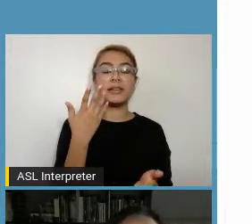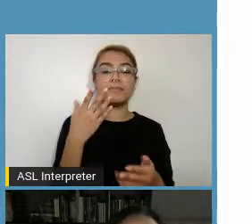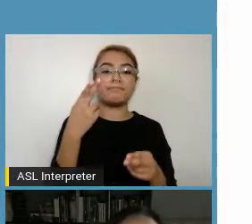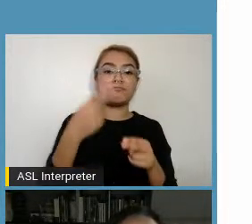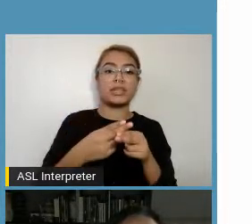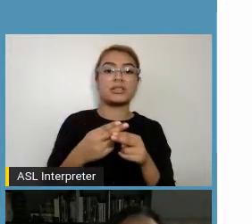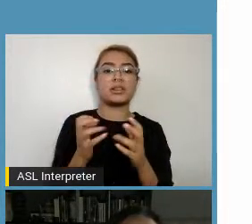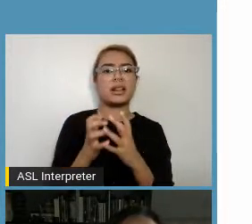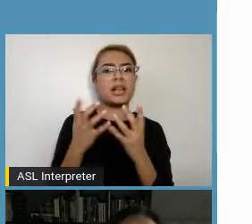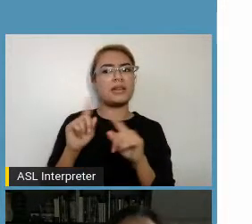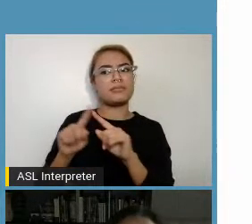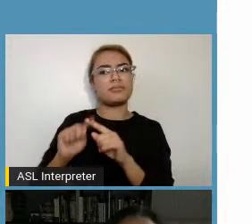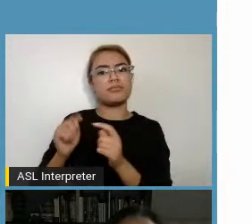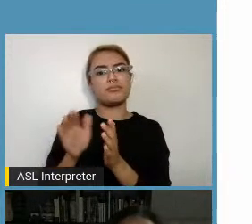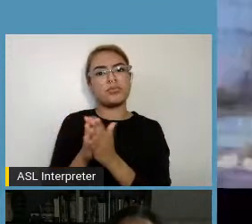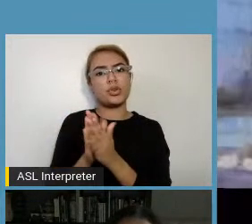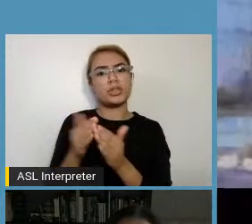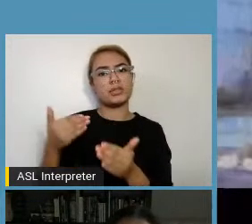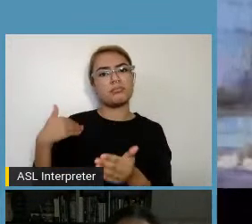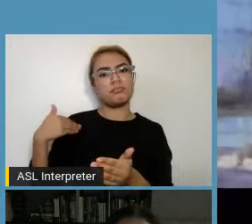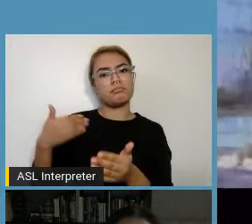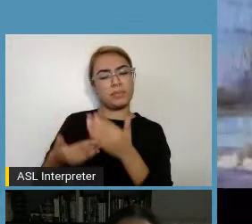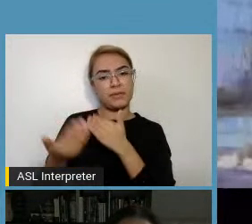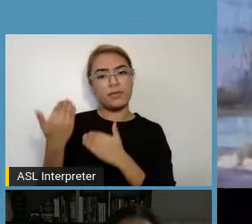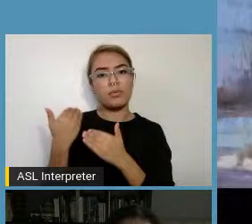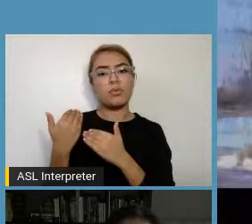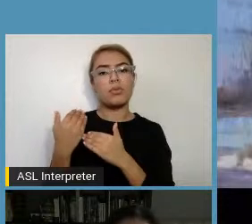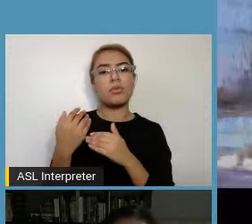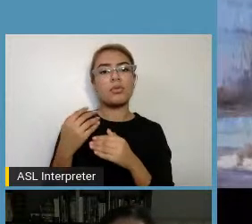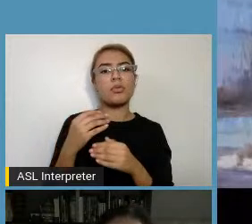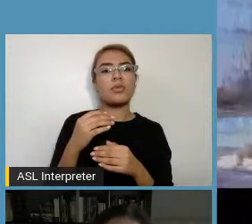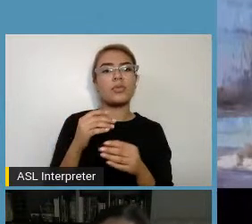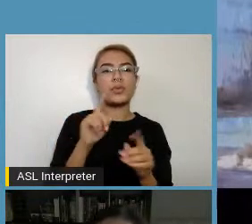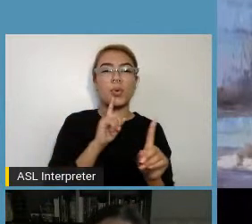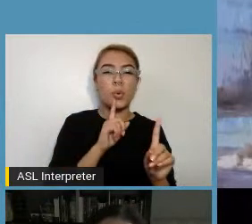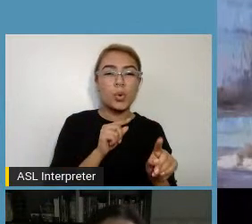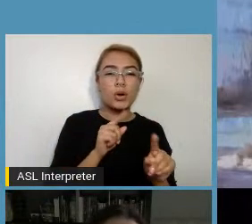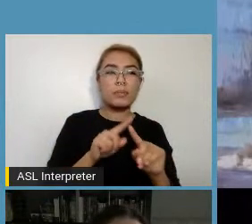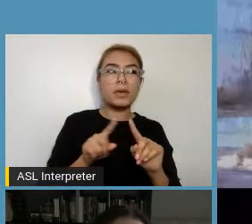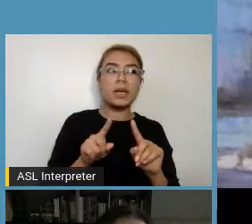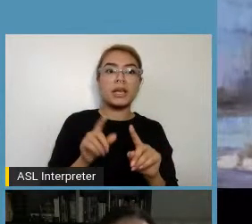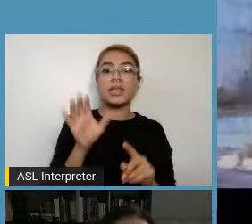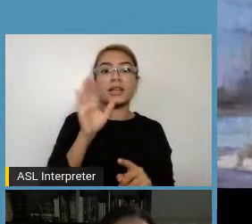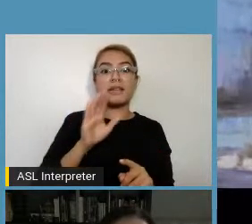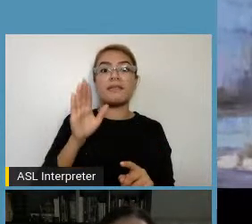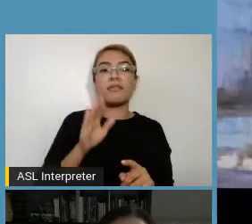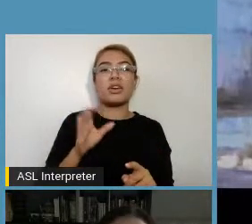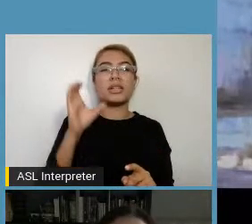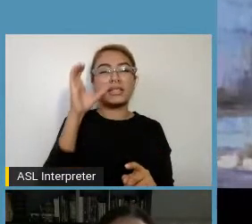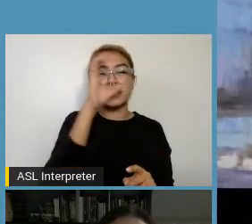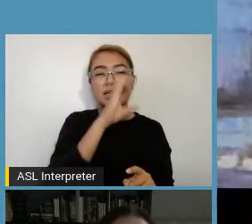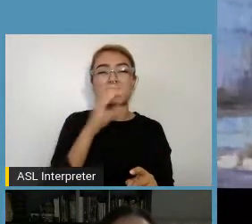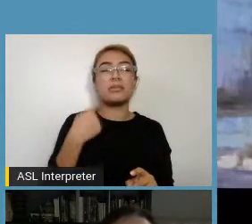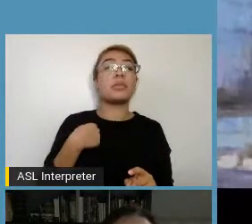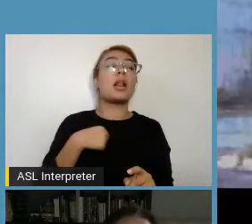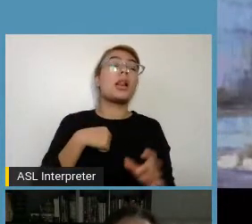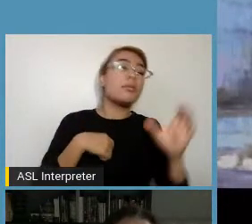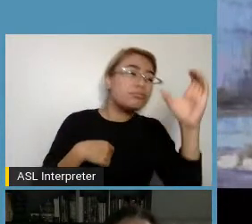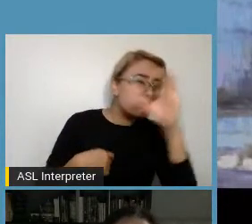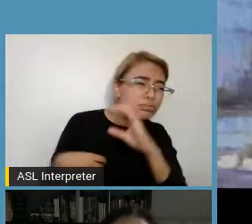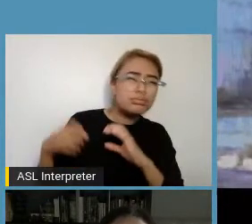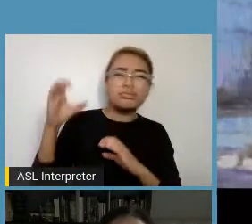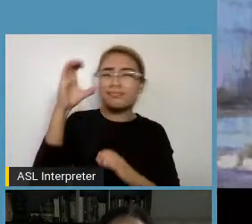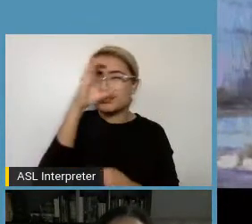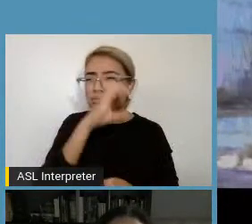books, the extermination order, but had never seen it. We had been looking around and hunting all